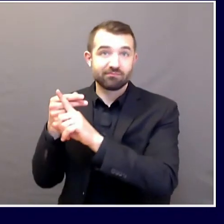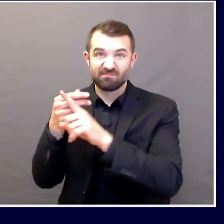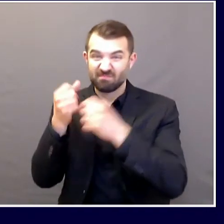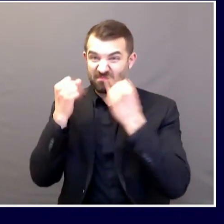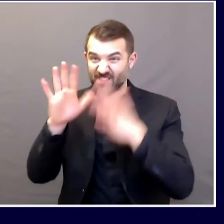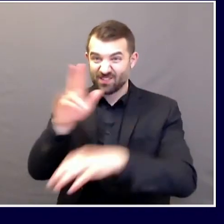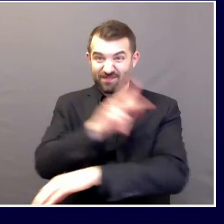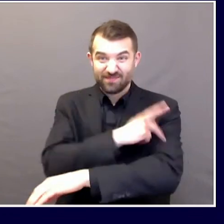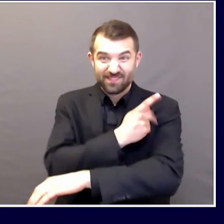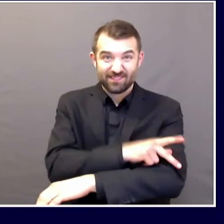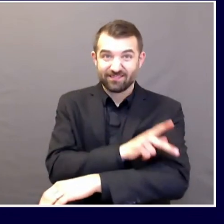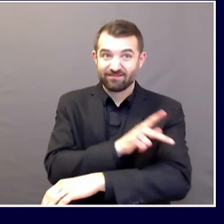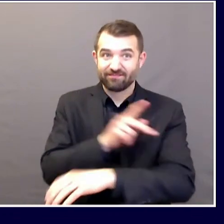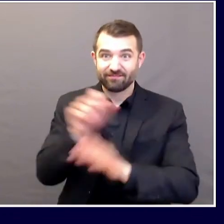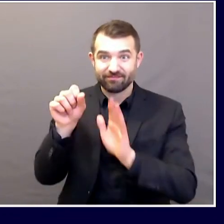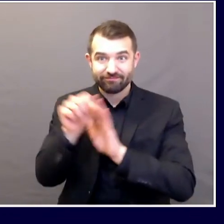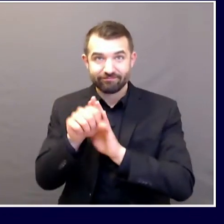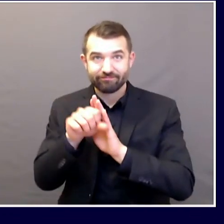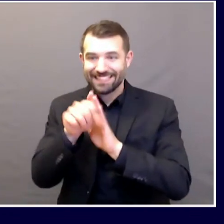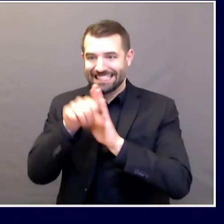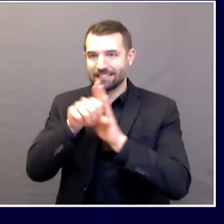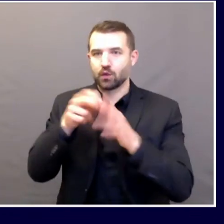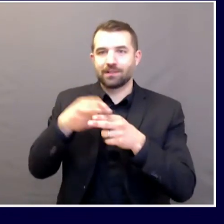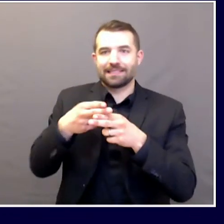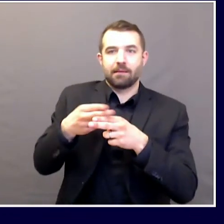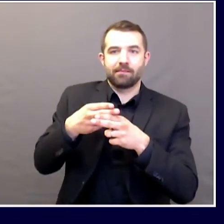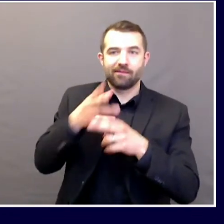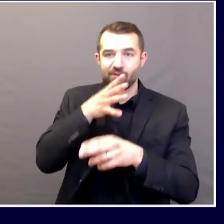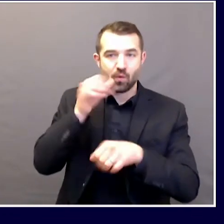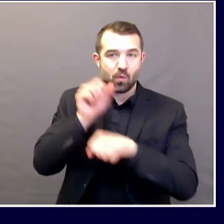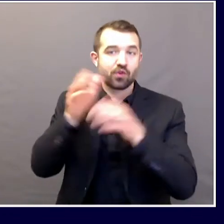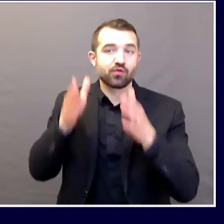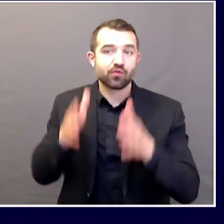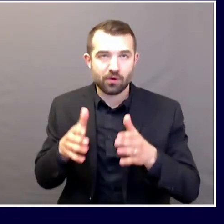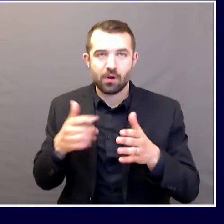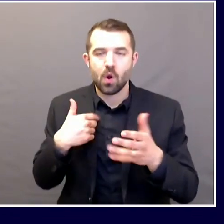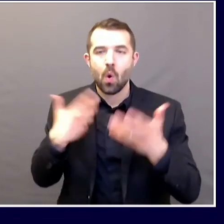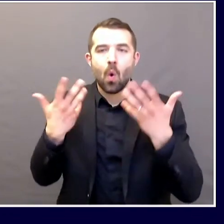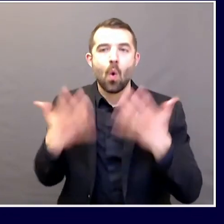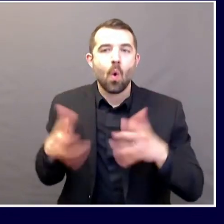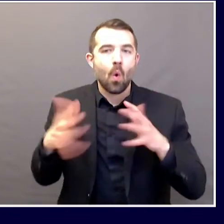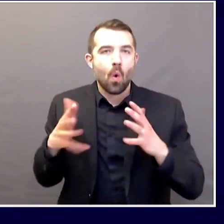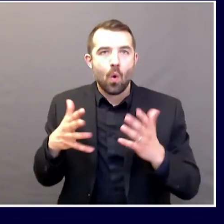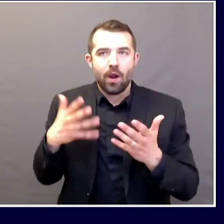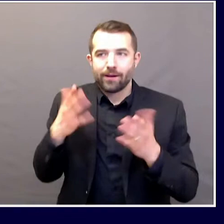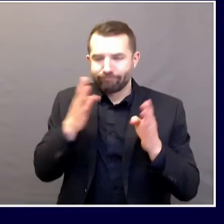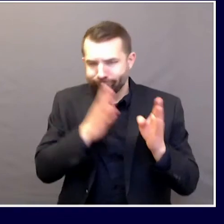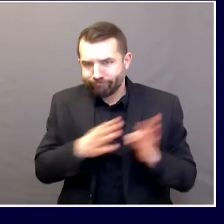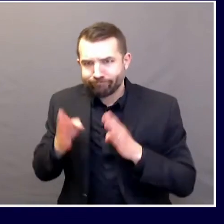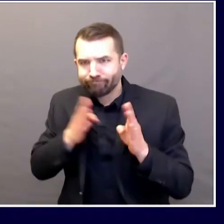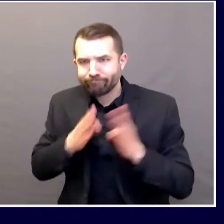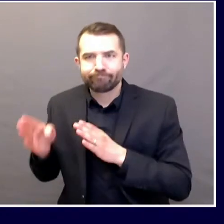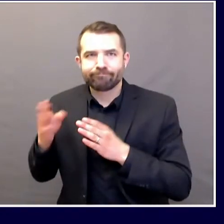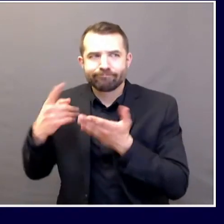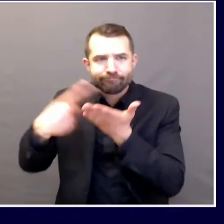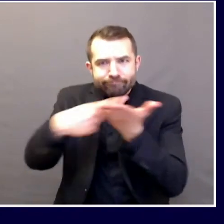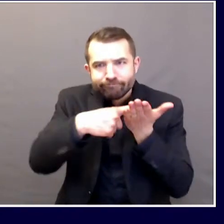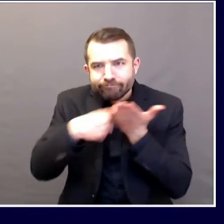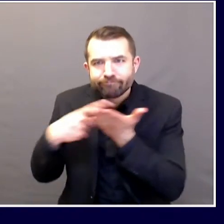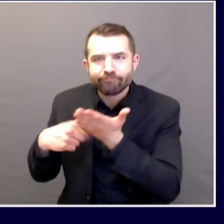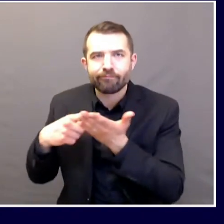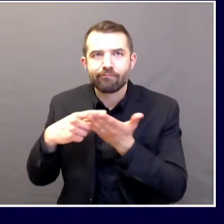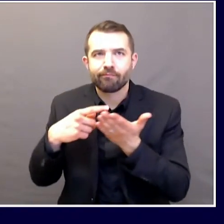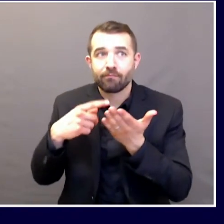conversations with them about when and how they could begin providing vaccine to that community. Now, you asked the related question, Patrick,